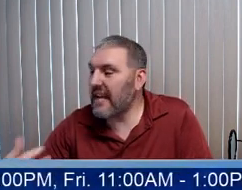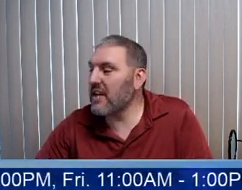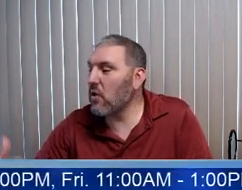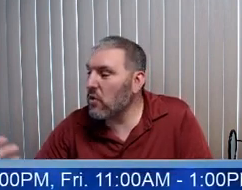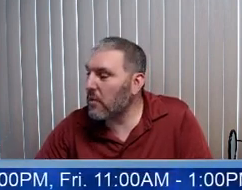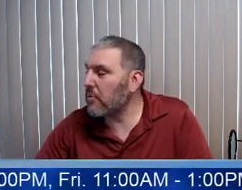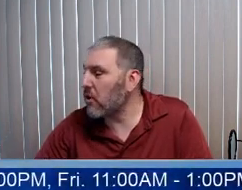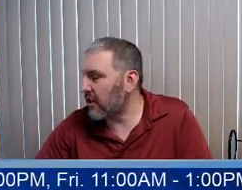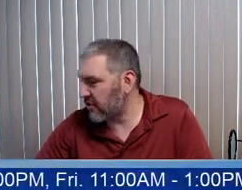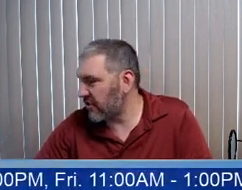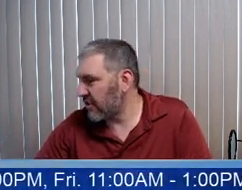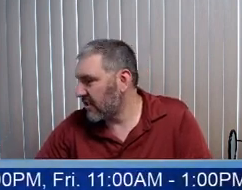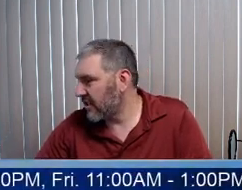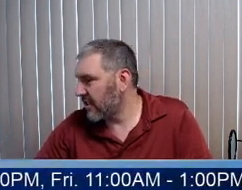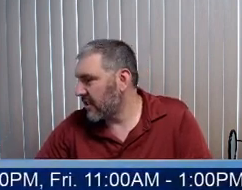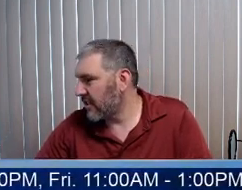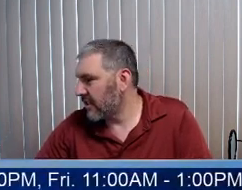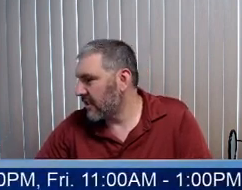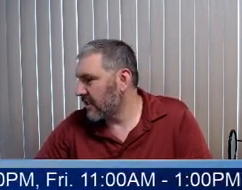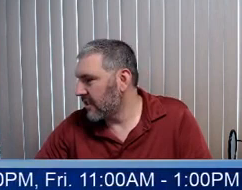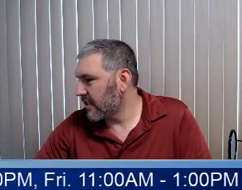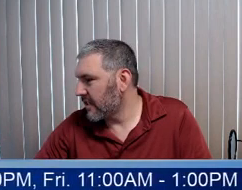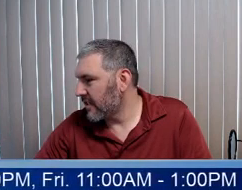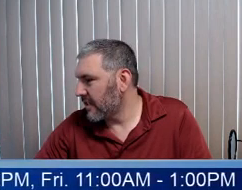that they know who to push.